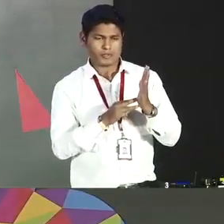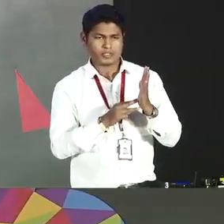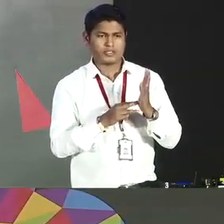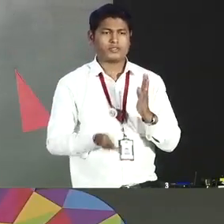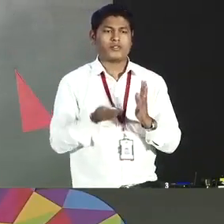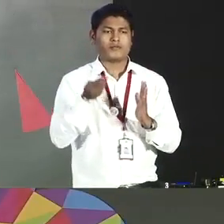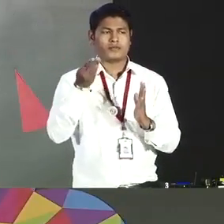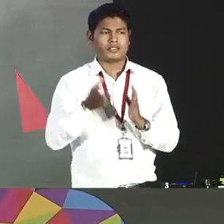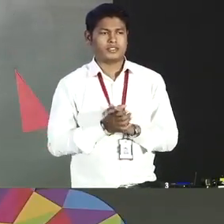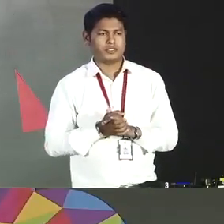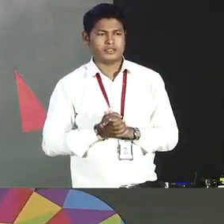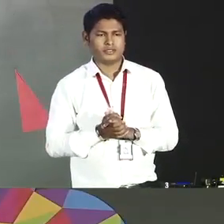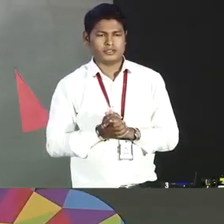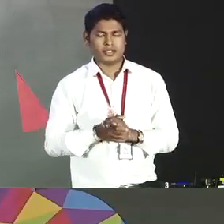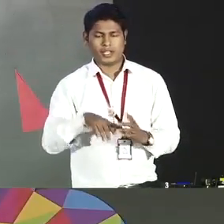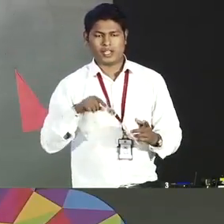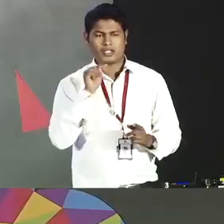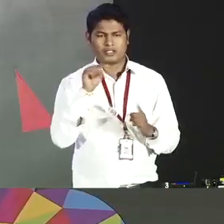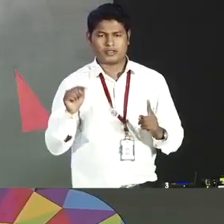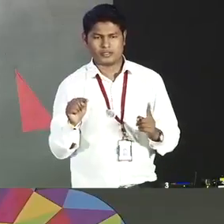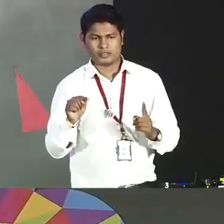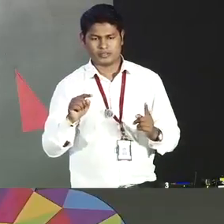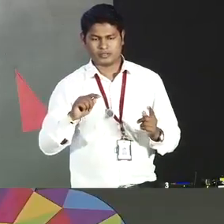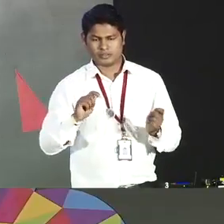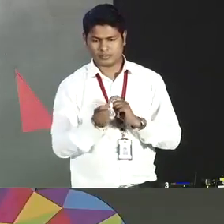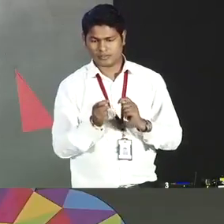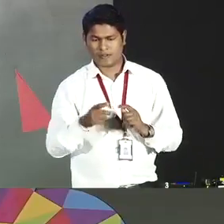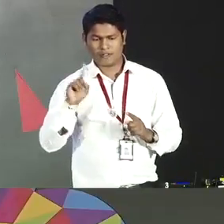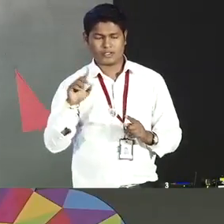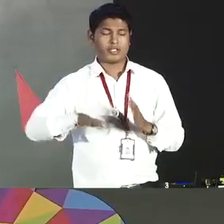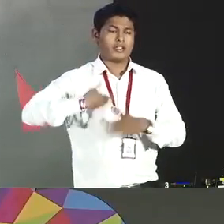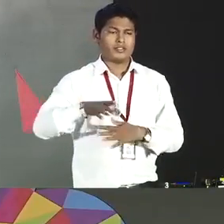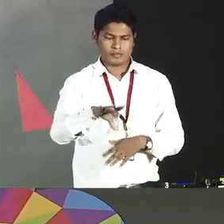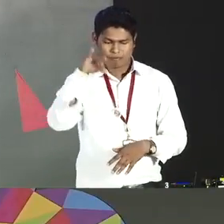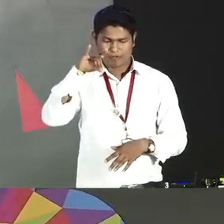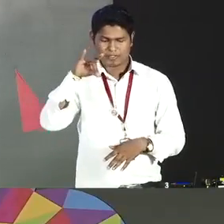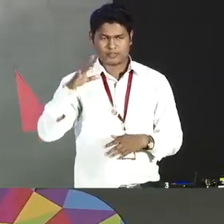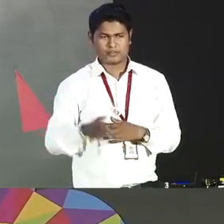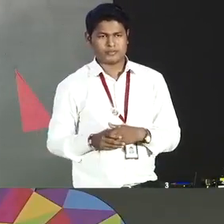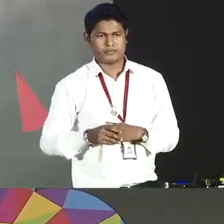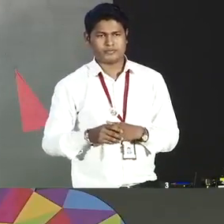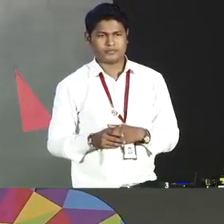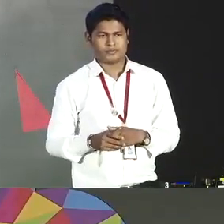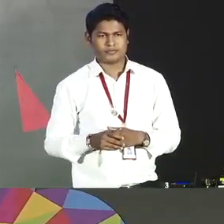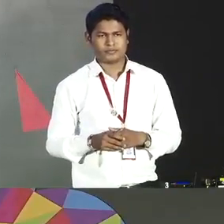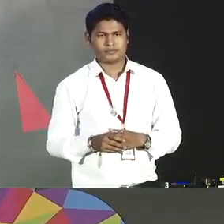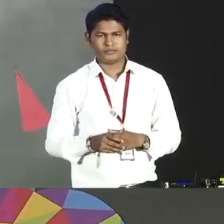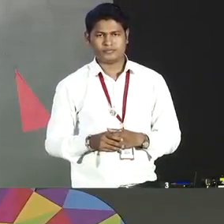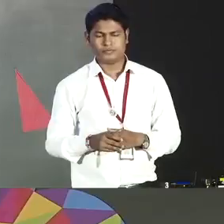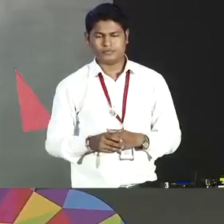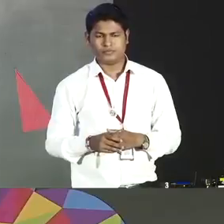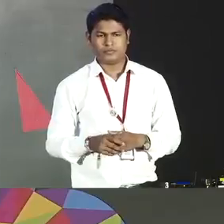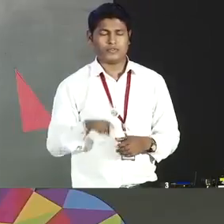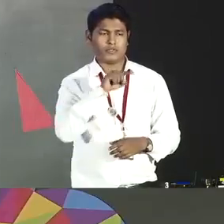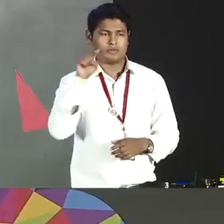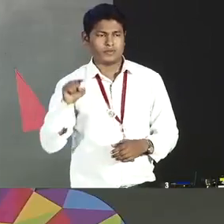can use cloud computing and machine learning to instantly find the pattern matches. Of those millions of children, you can find